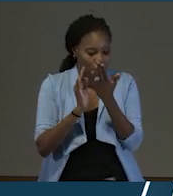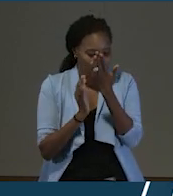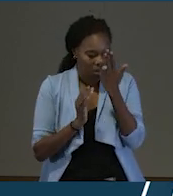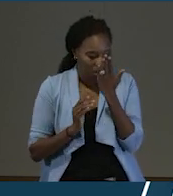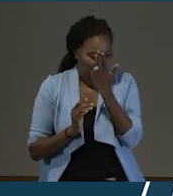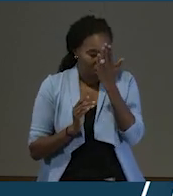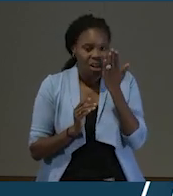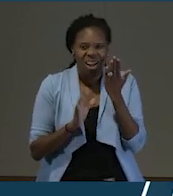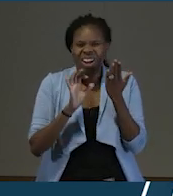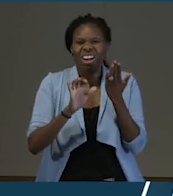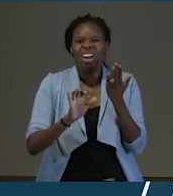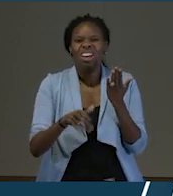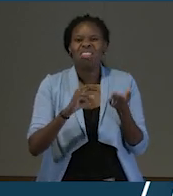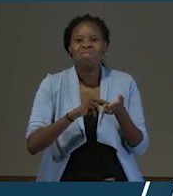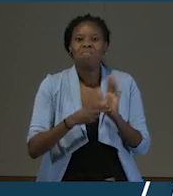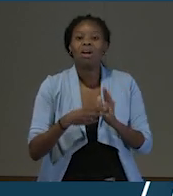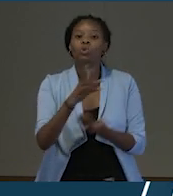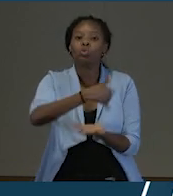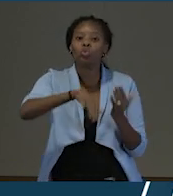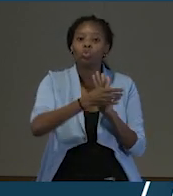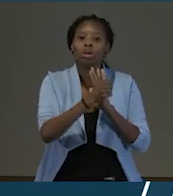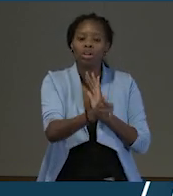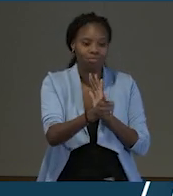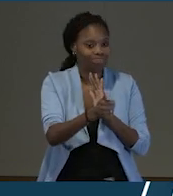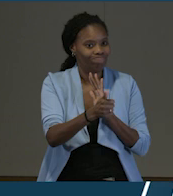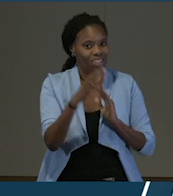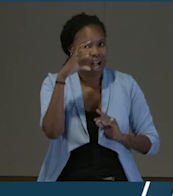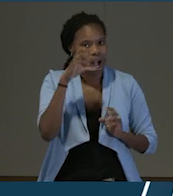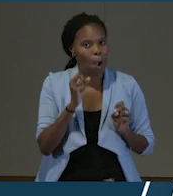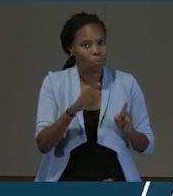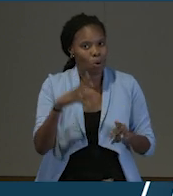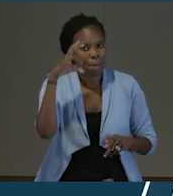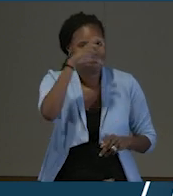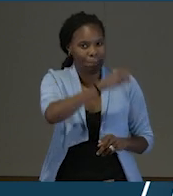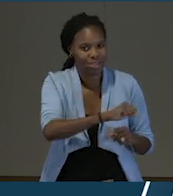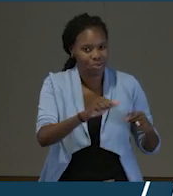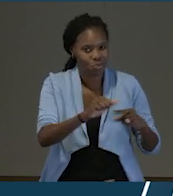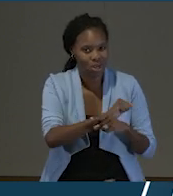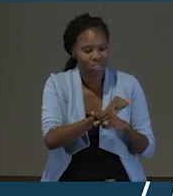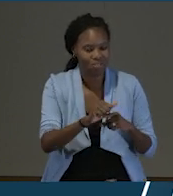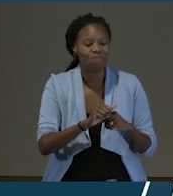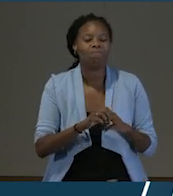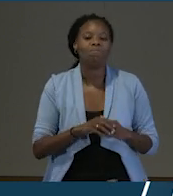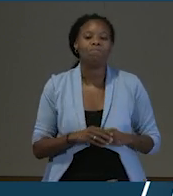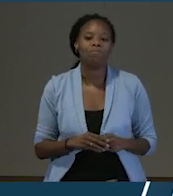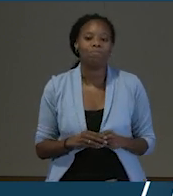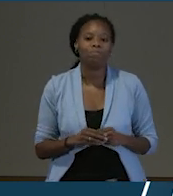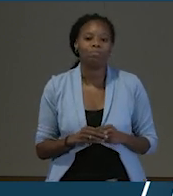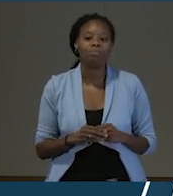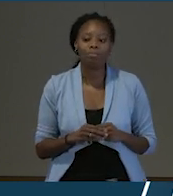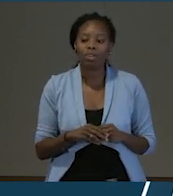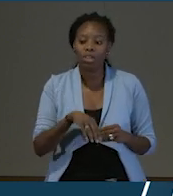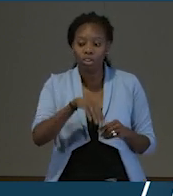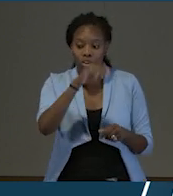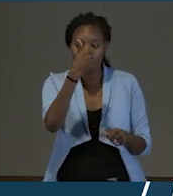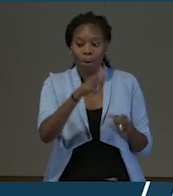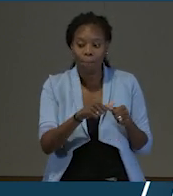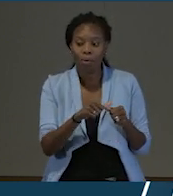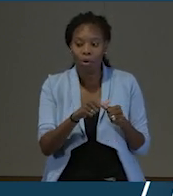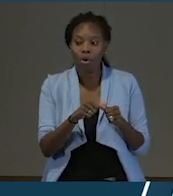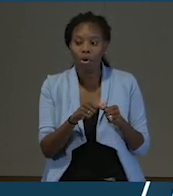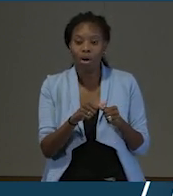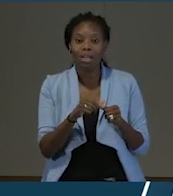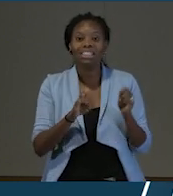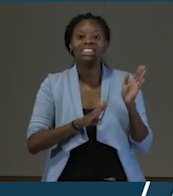from practicing these social and emotional interactions in a constructive and effective way. So remember, building brain